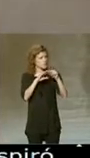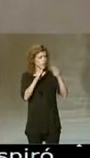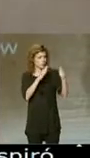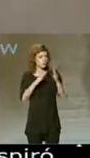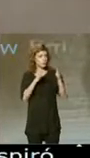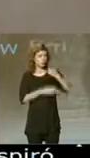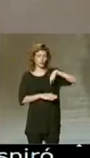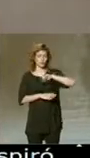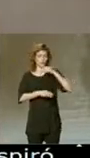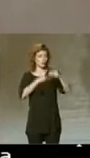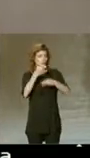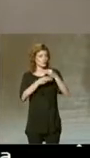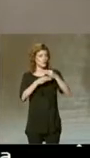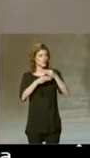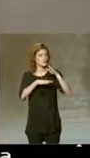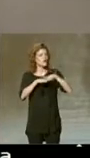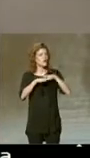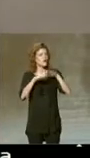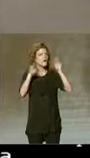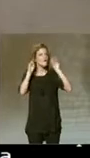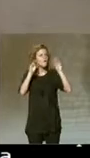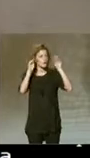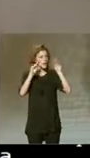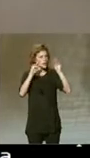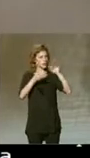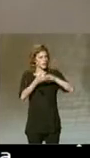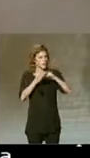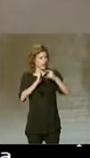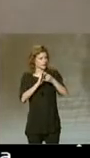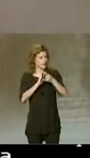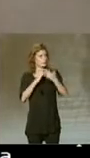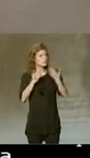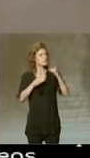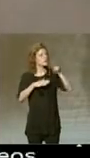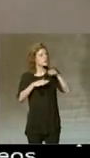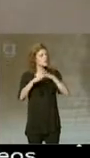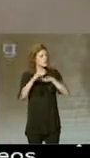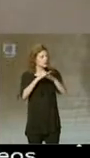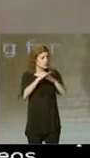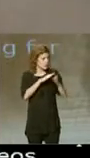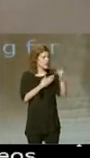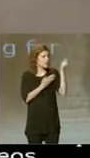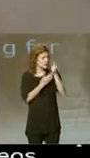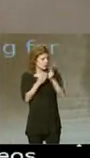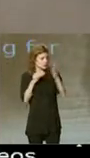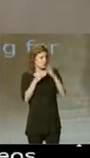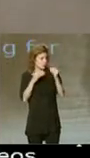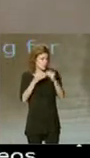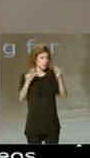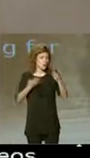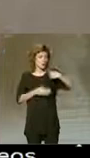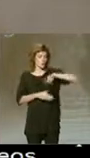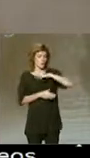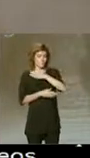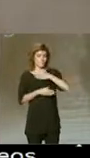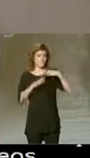We put together a series of videos that we are using for engineering training that has to do with accessibility and